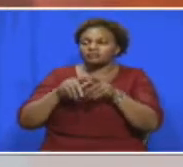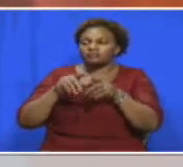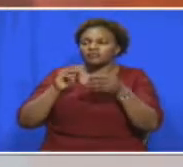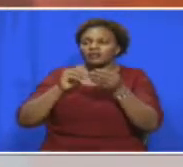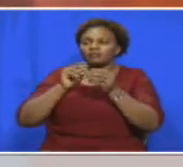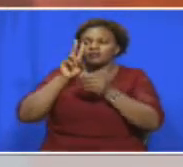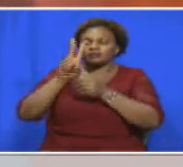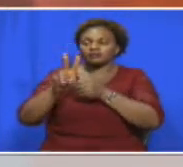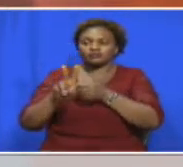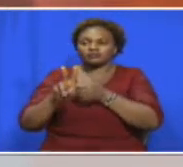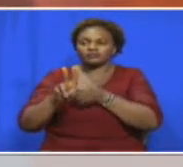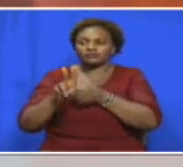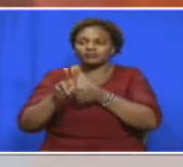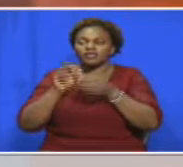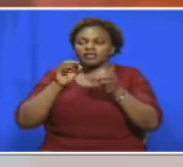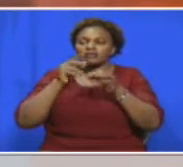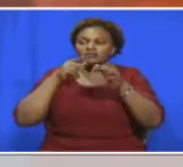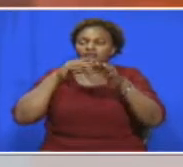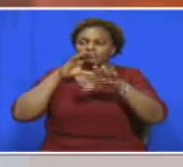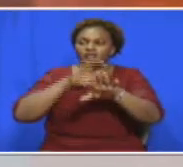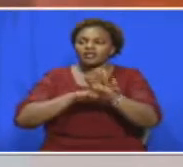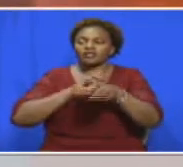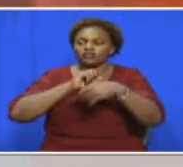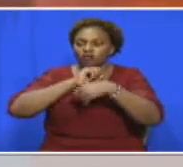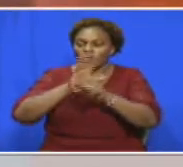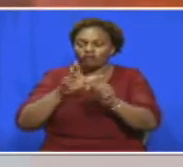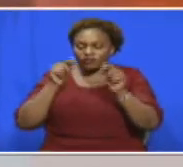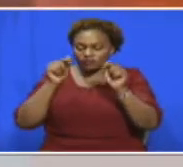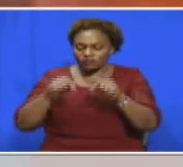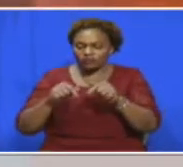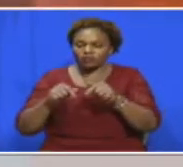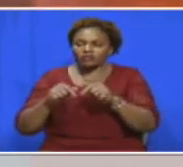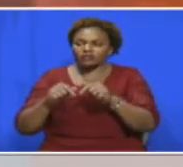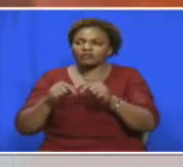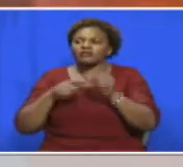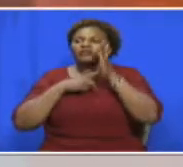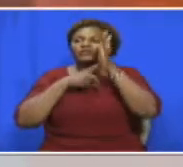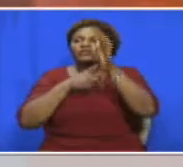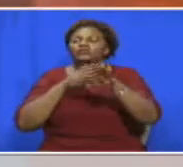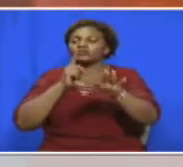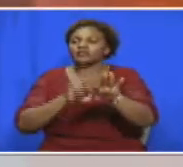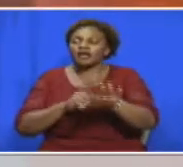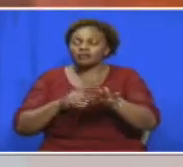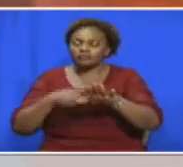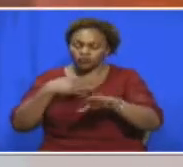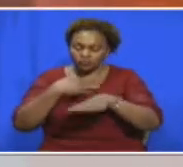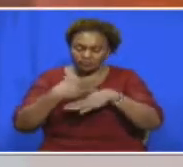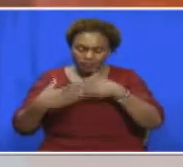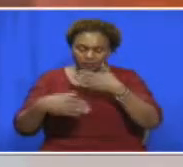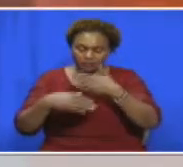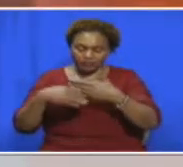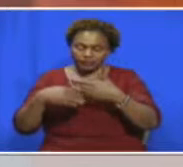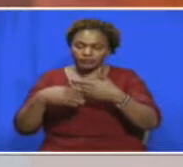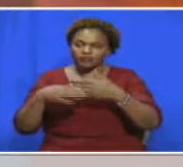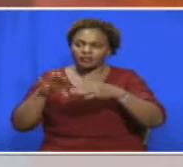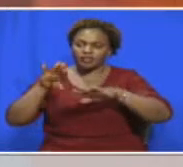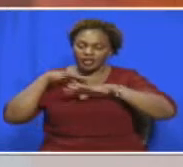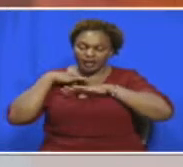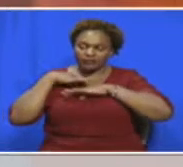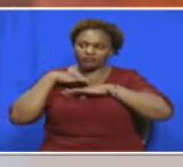two, if you got COVID today, it takes time for you to build enough